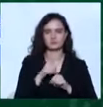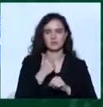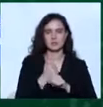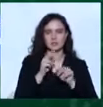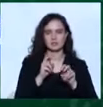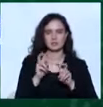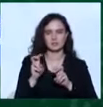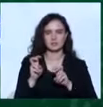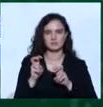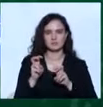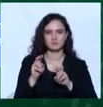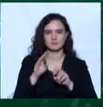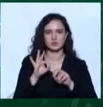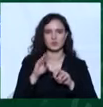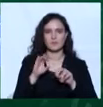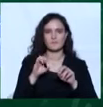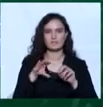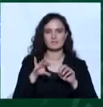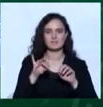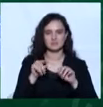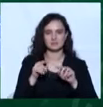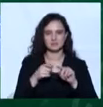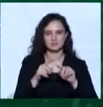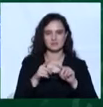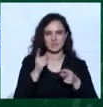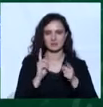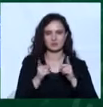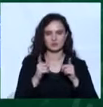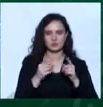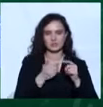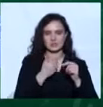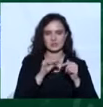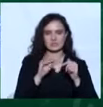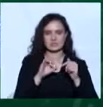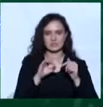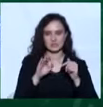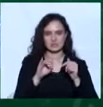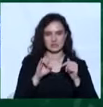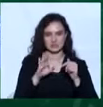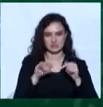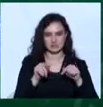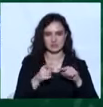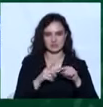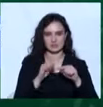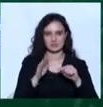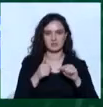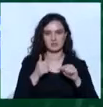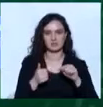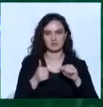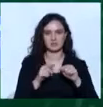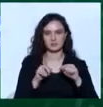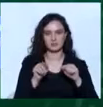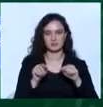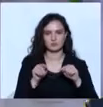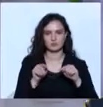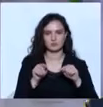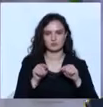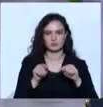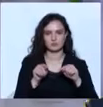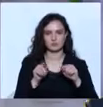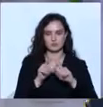theme of domestic longing versus natural instincts. This will be a good time to go over